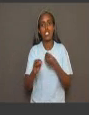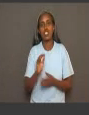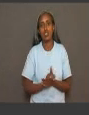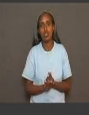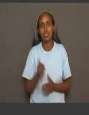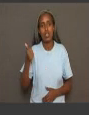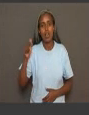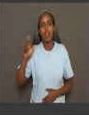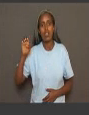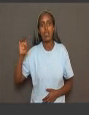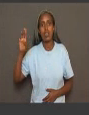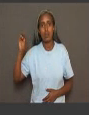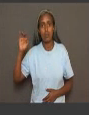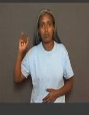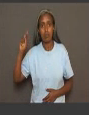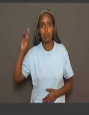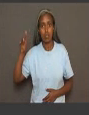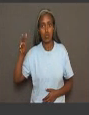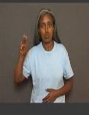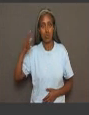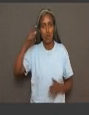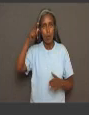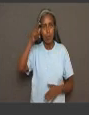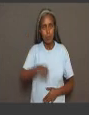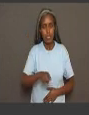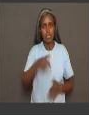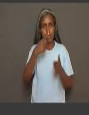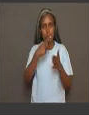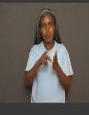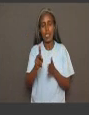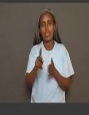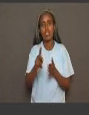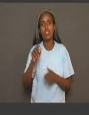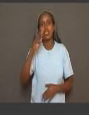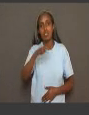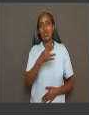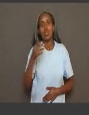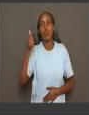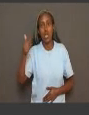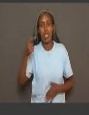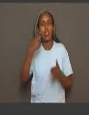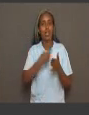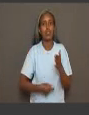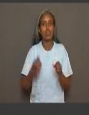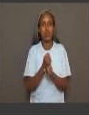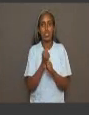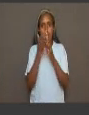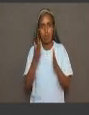Alamy 2 must pay Schedule A taxes on his employment income.